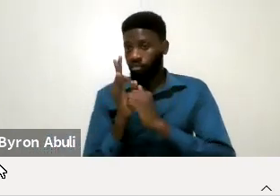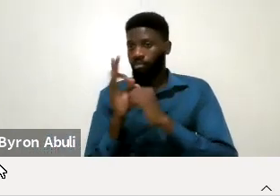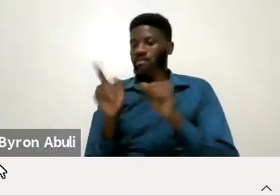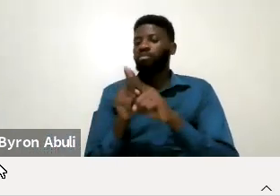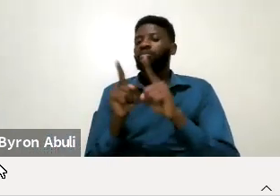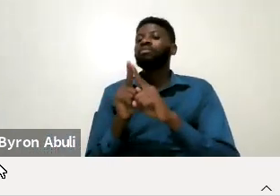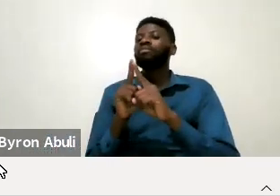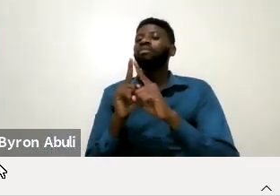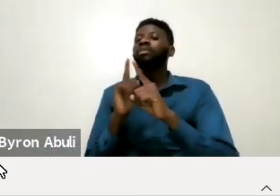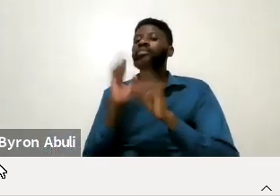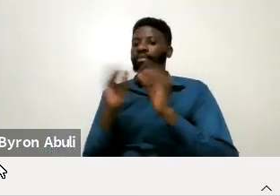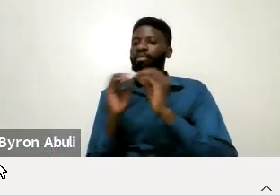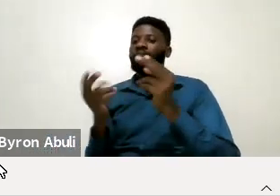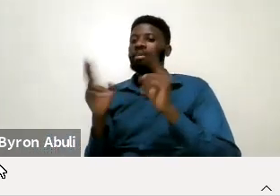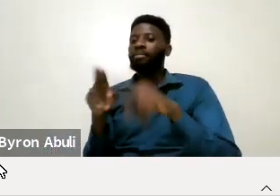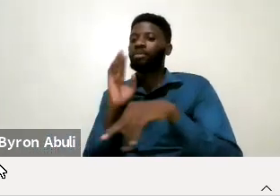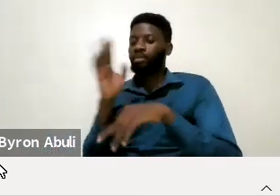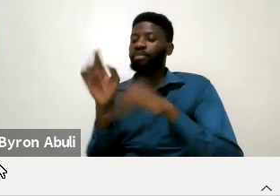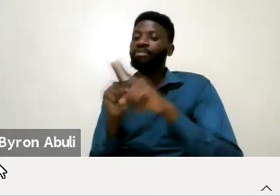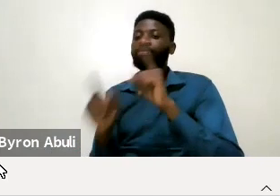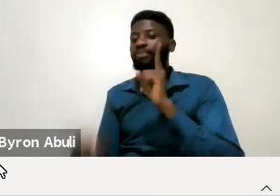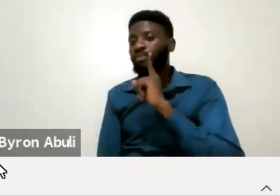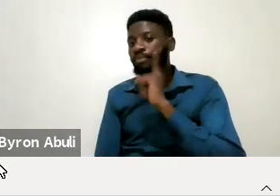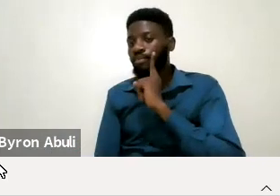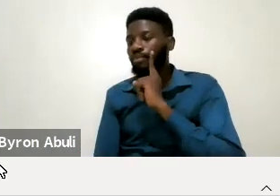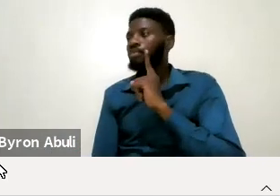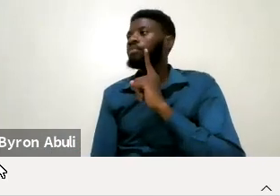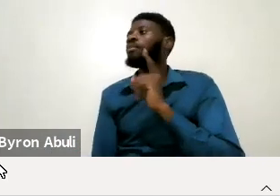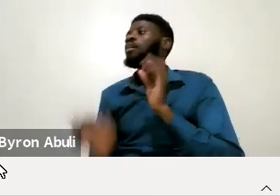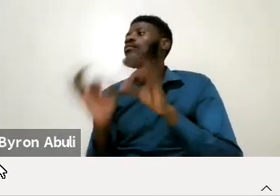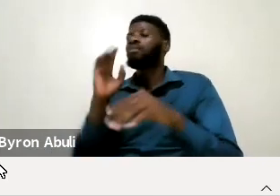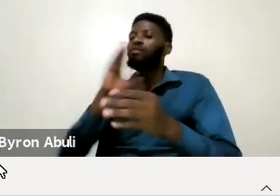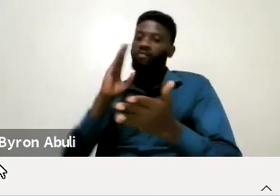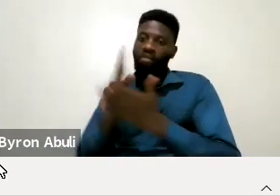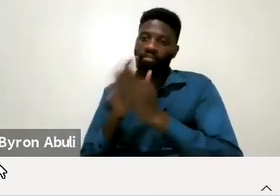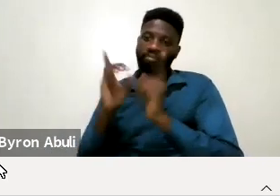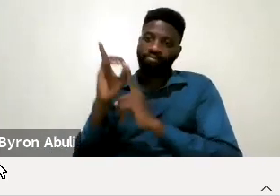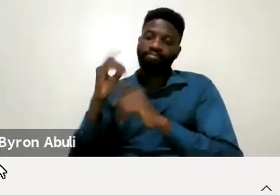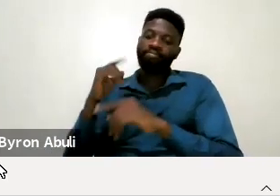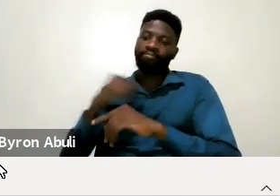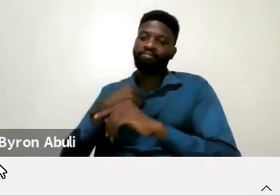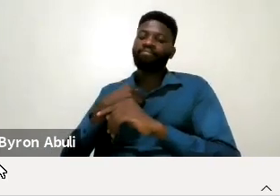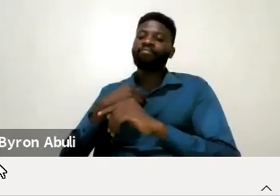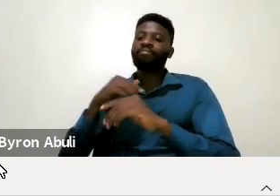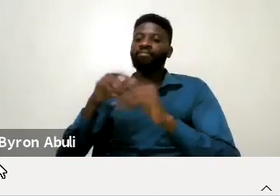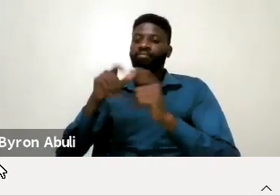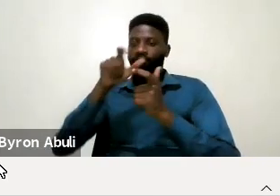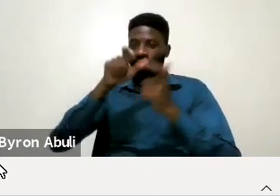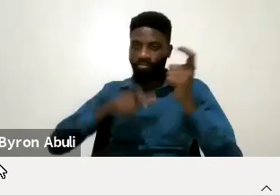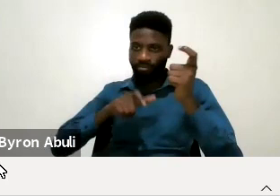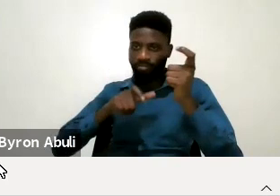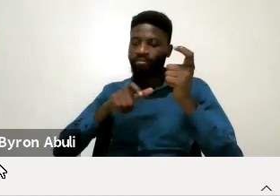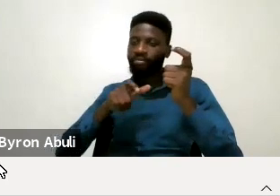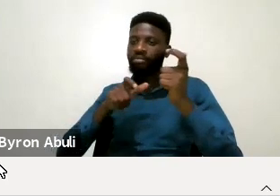happen. And tomorrow, if we confirm the dates, I'll be sharing the flyer with all the information,